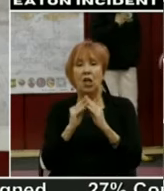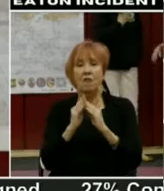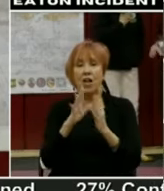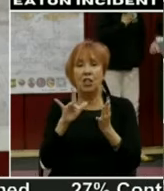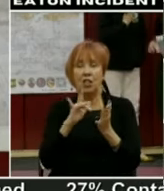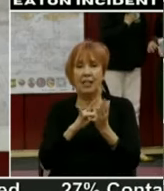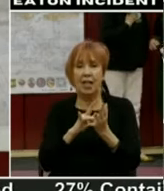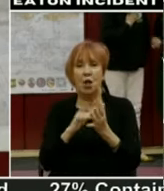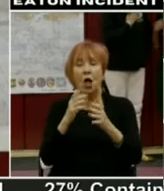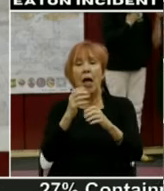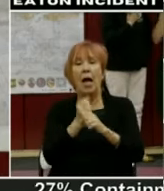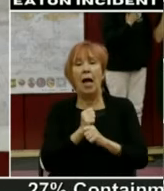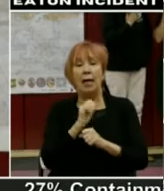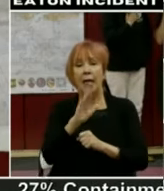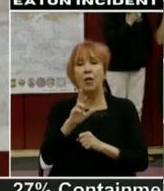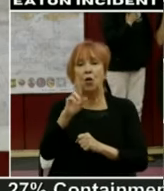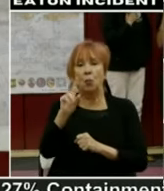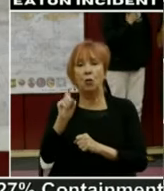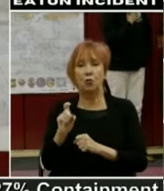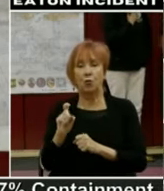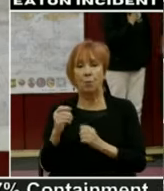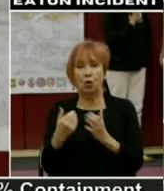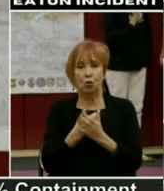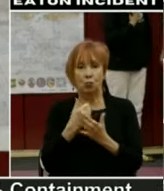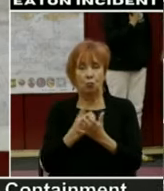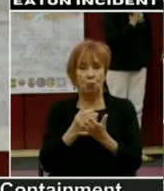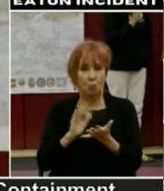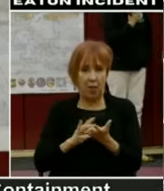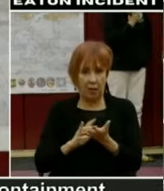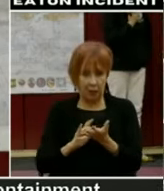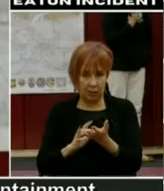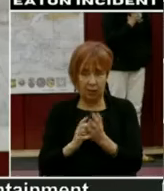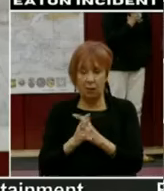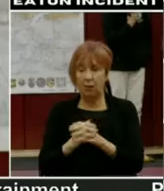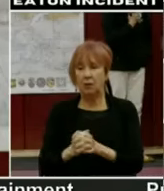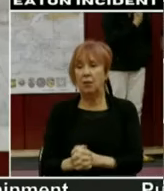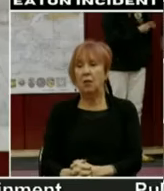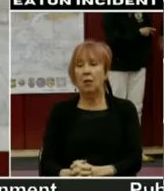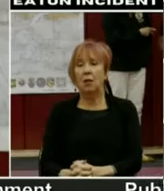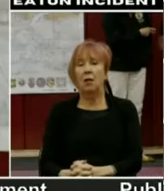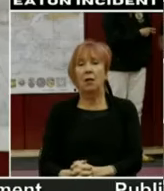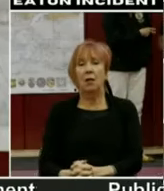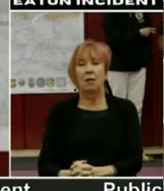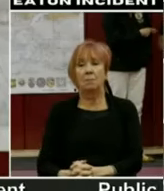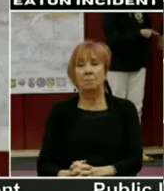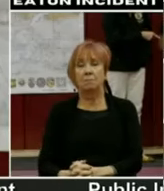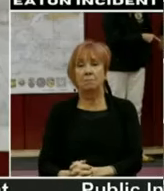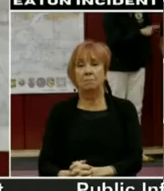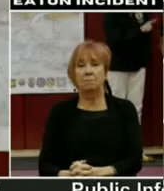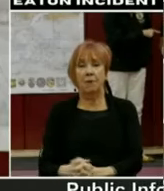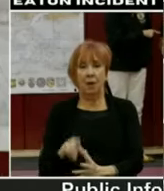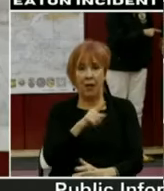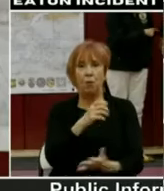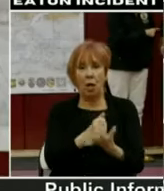prescription filled if you need so, or your regular providers.